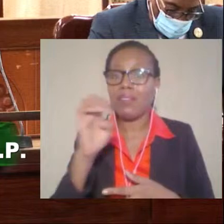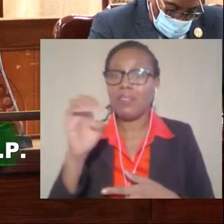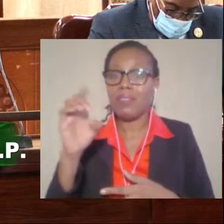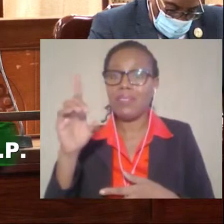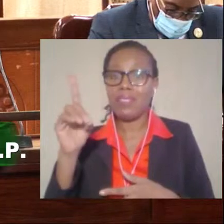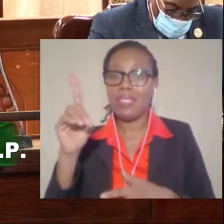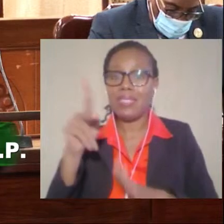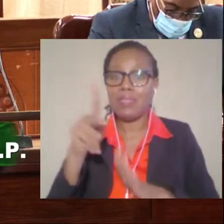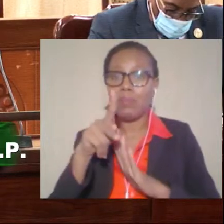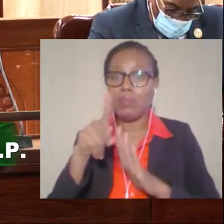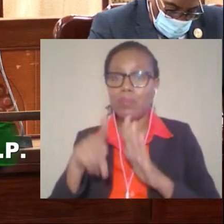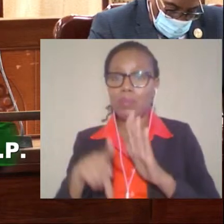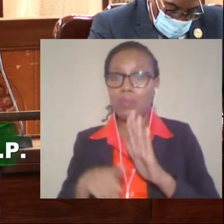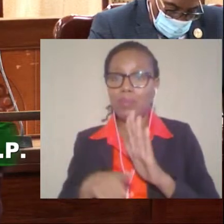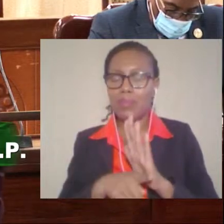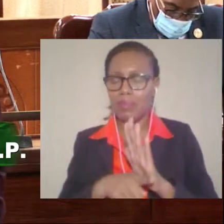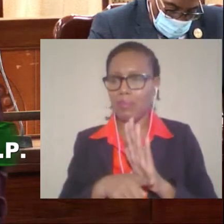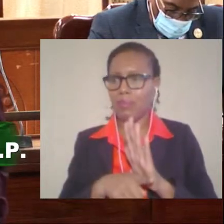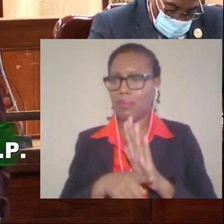that one,